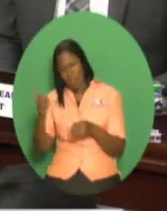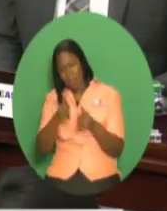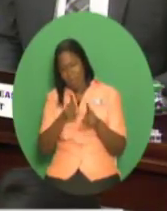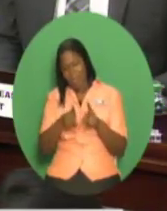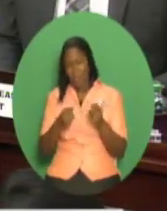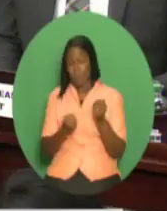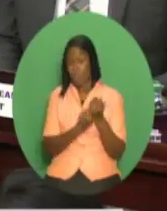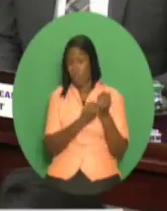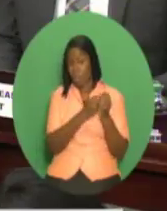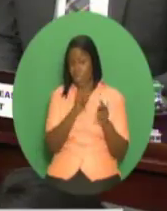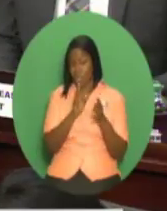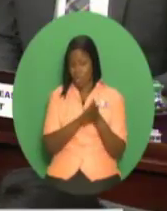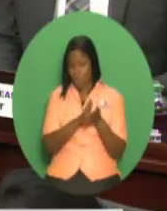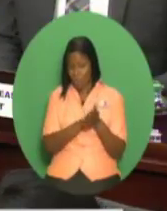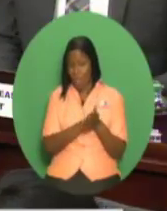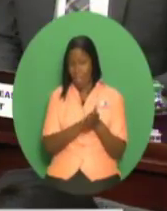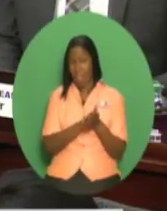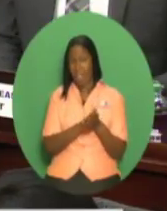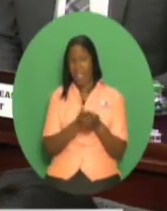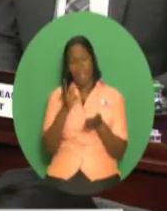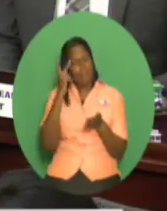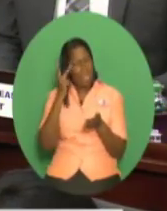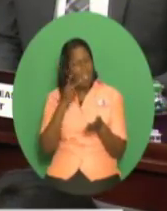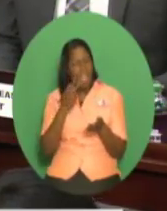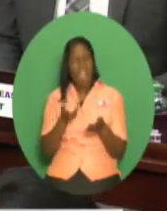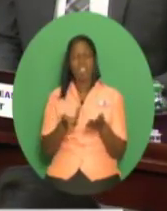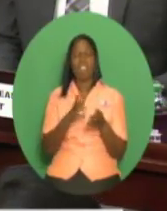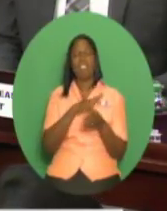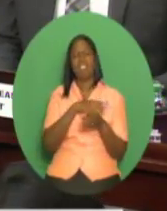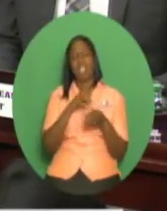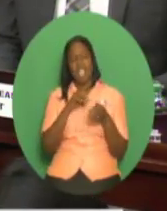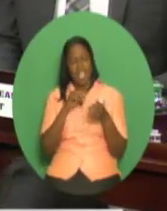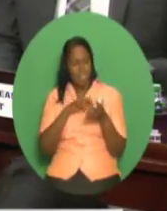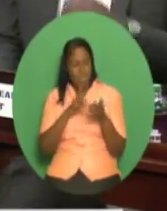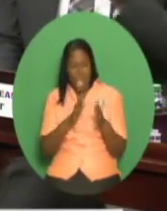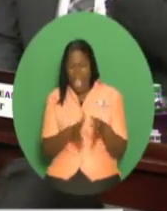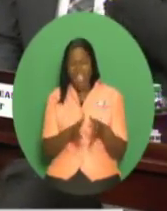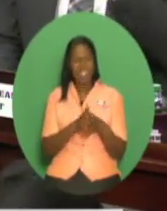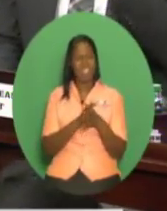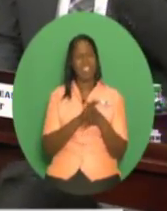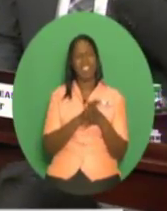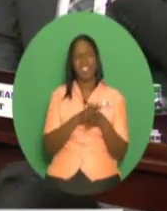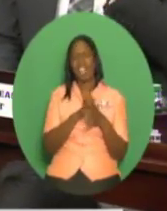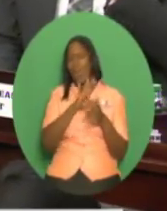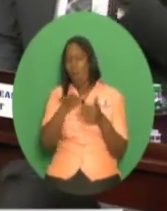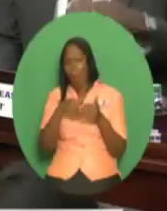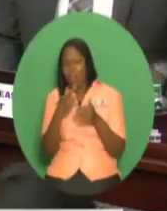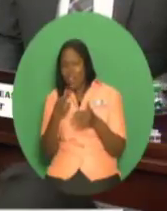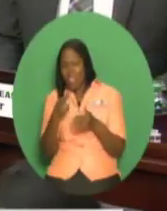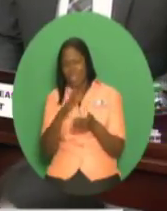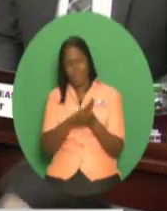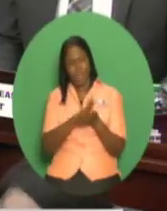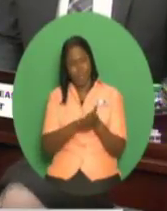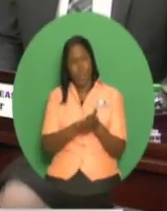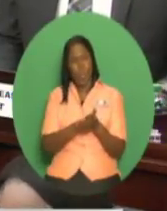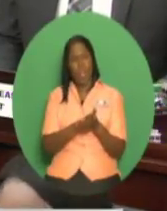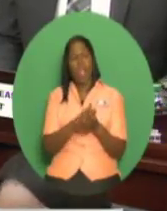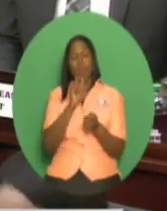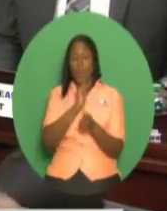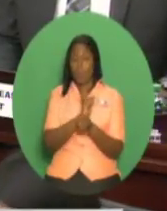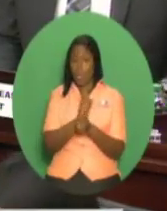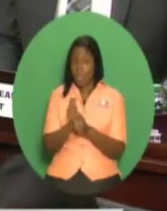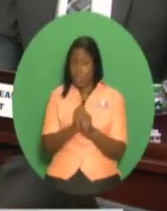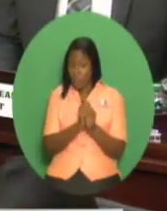will also assist in taking responsibility for the success of the schools, working